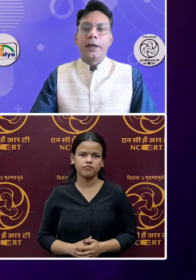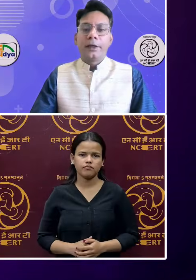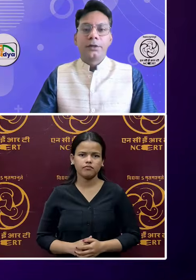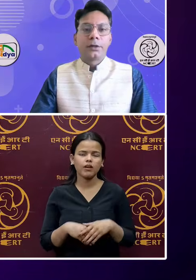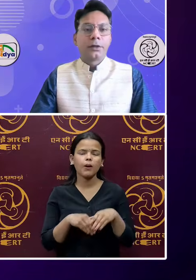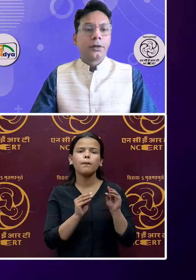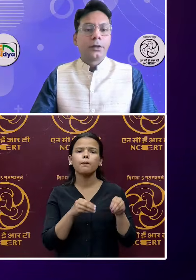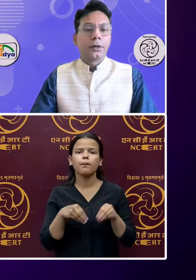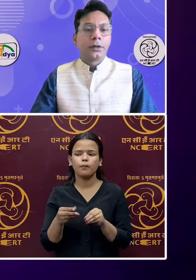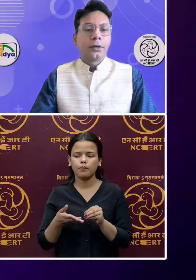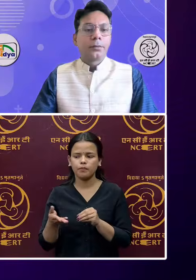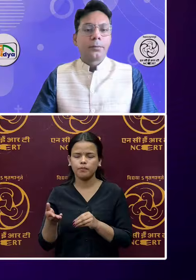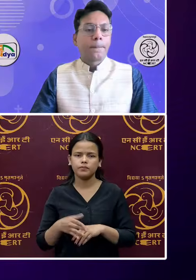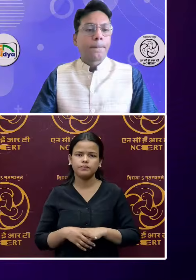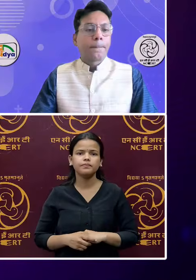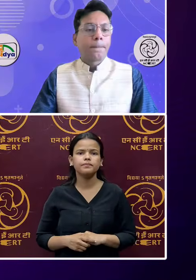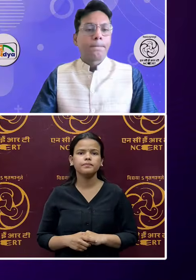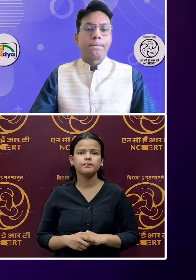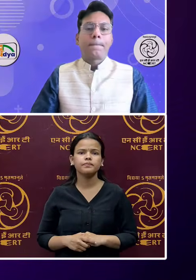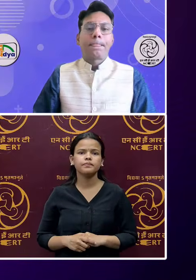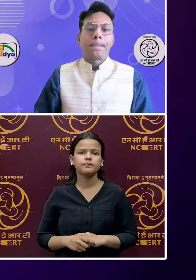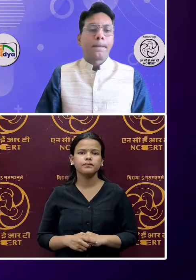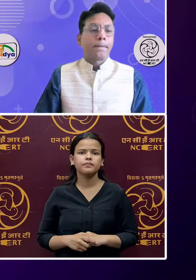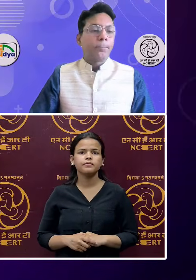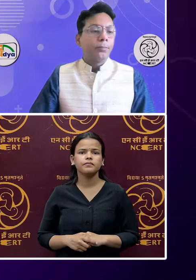Moving ahead,